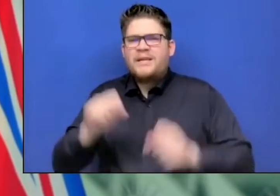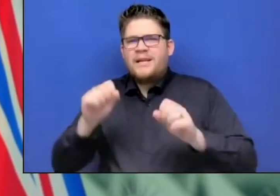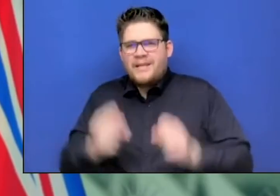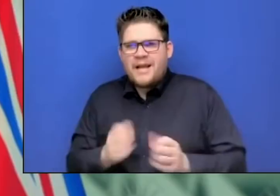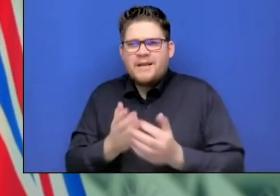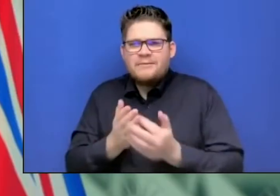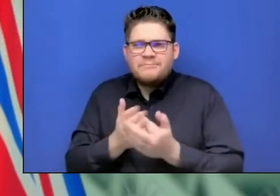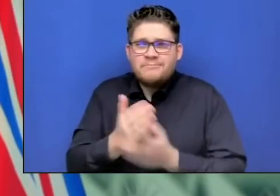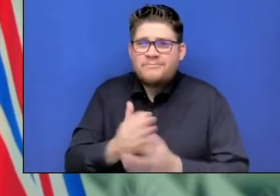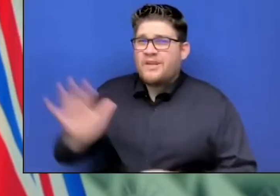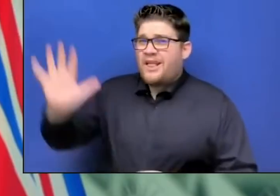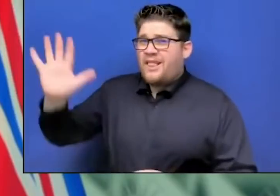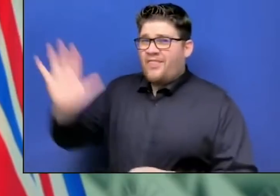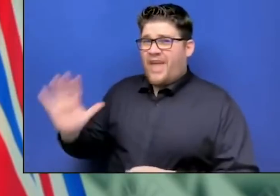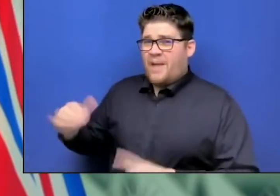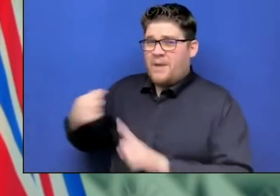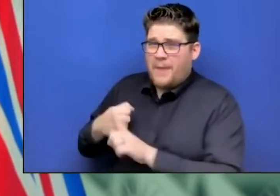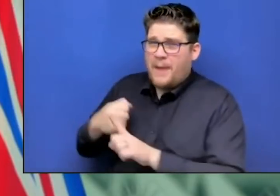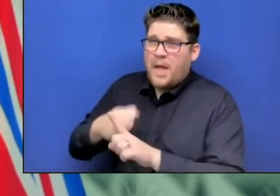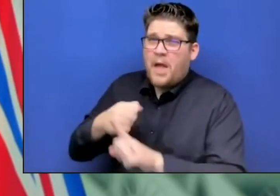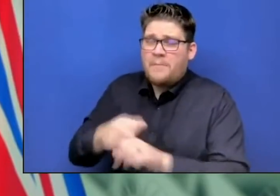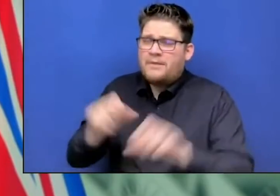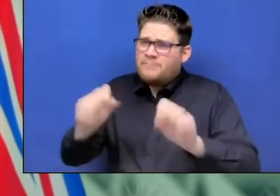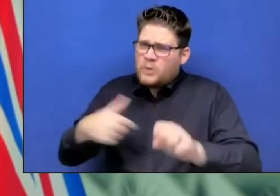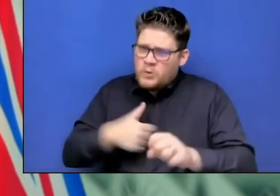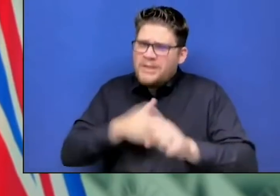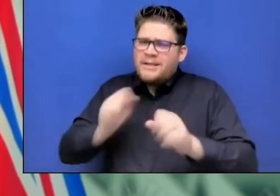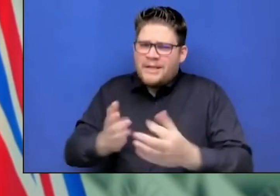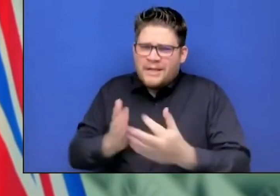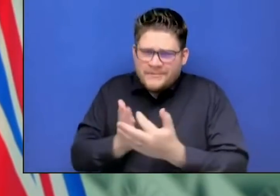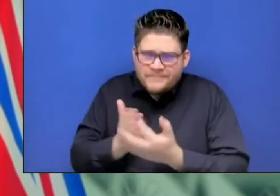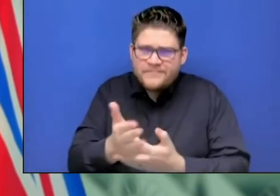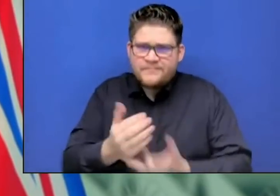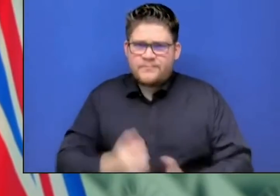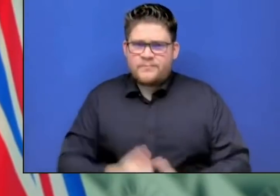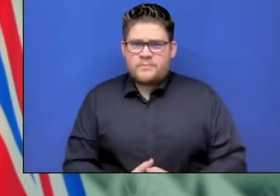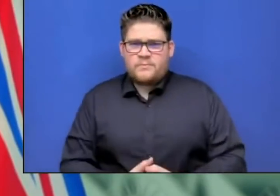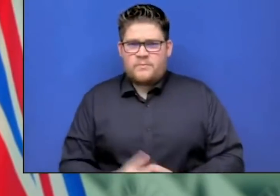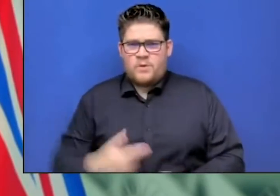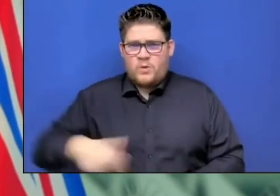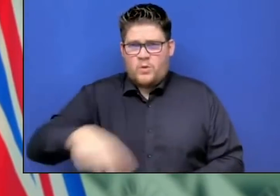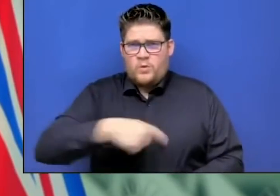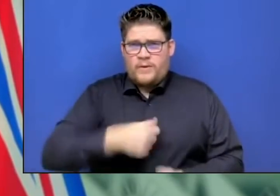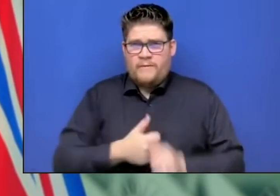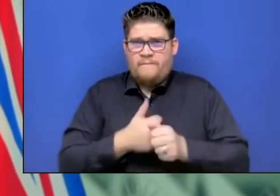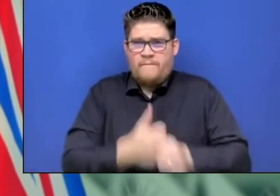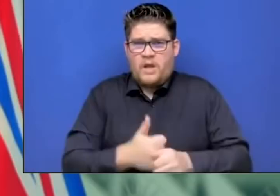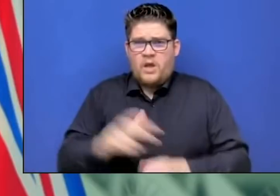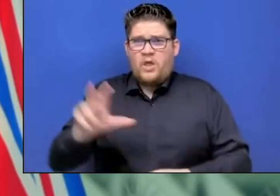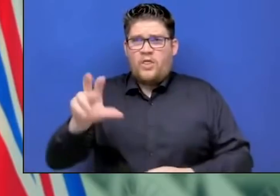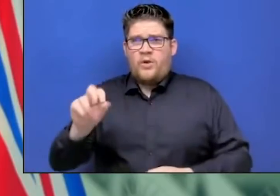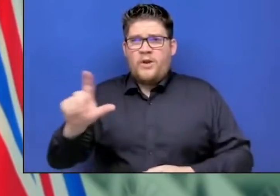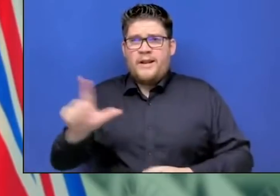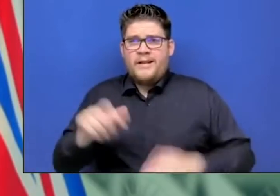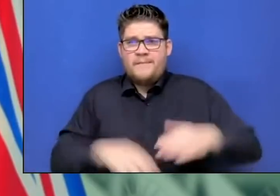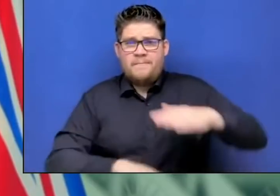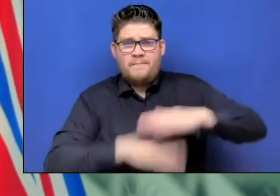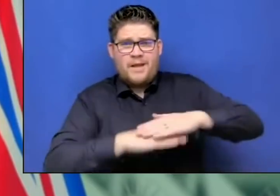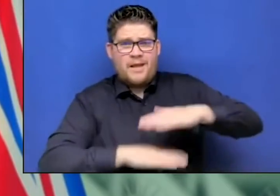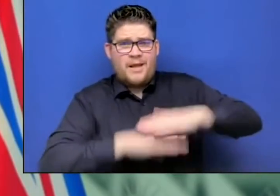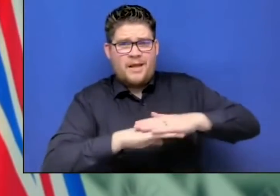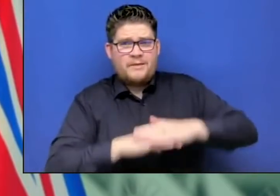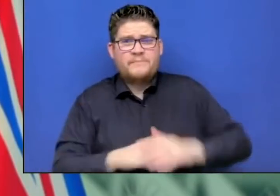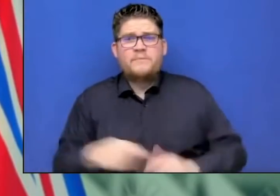Columbians abide by the fuel orders of 30 liters for non-essential vehicles per trip to the gas station, we will continue to